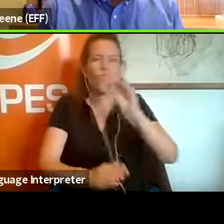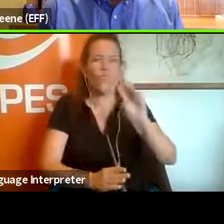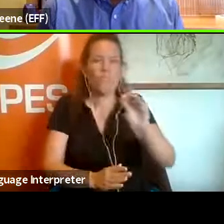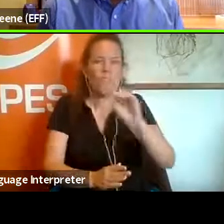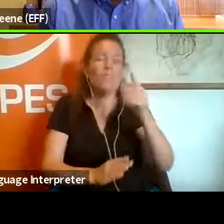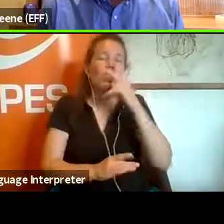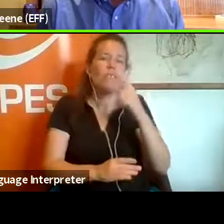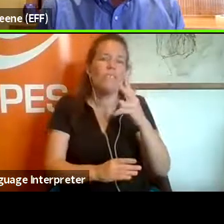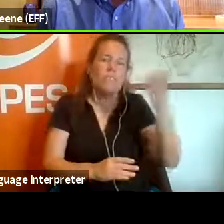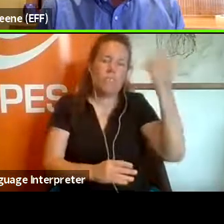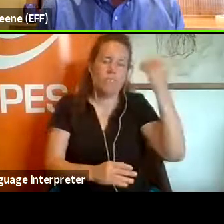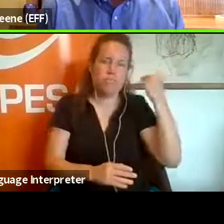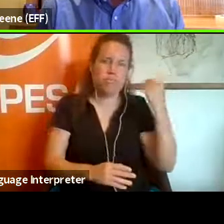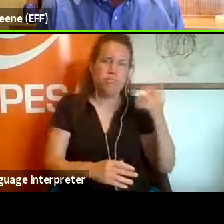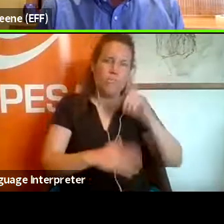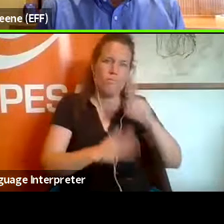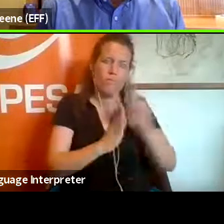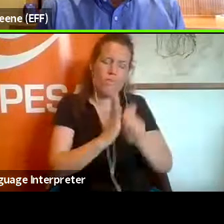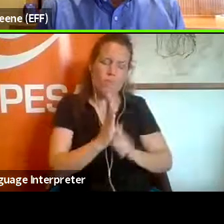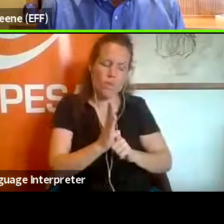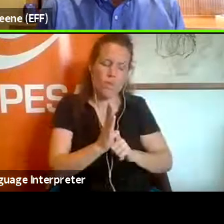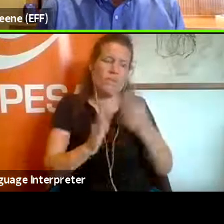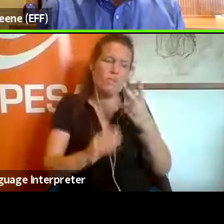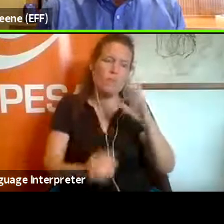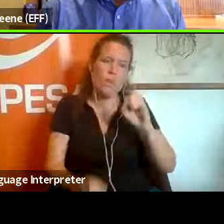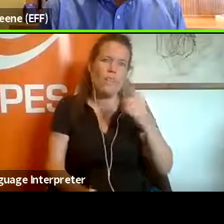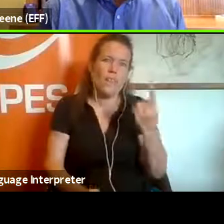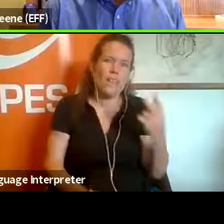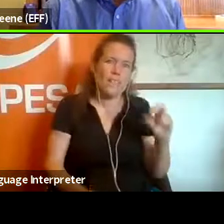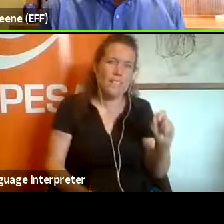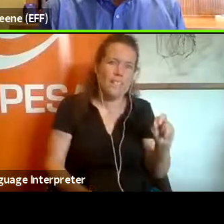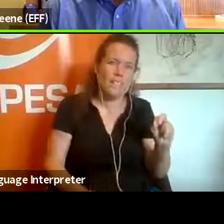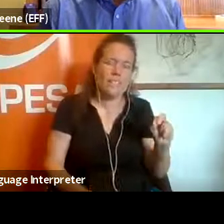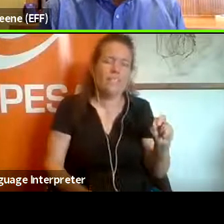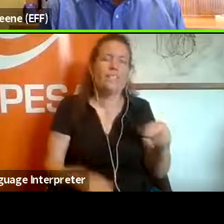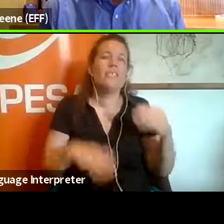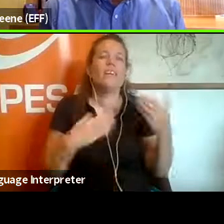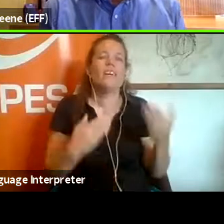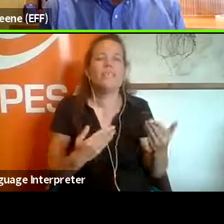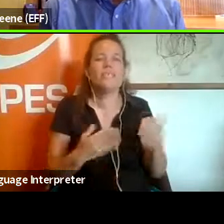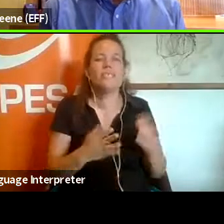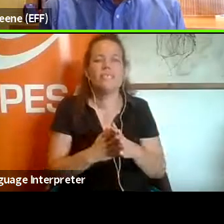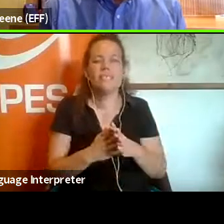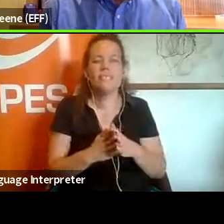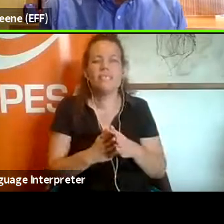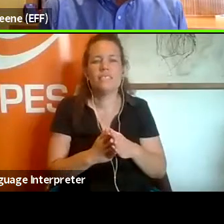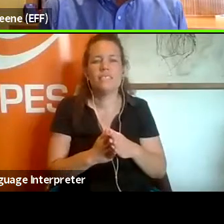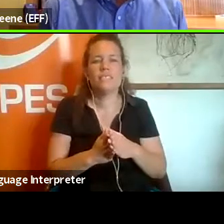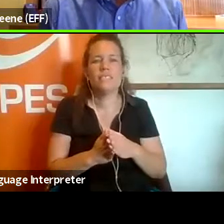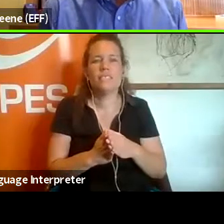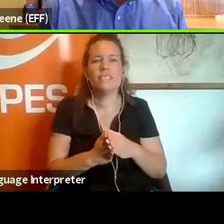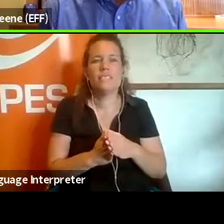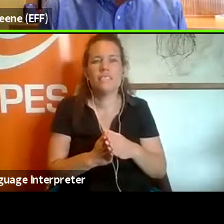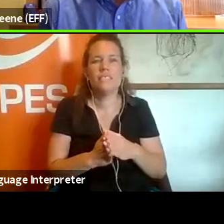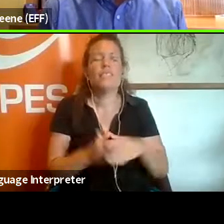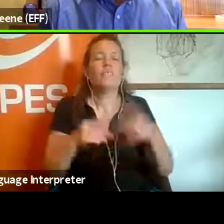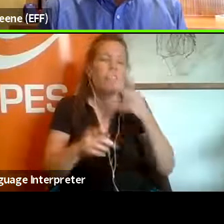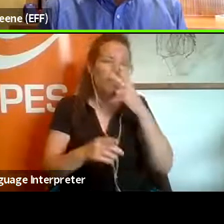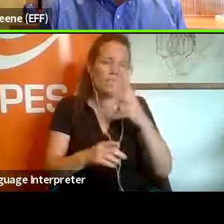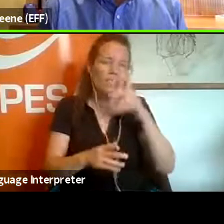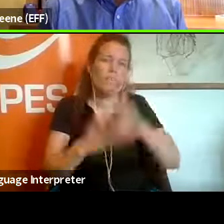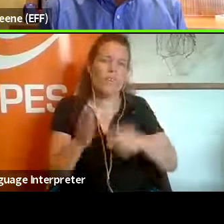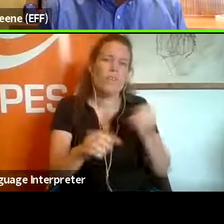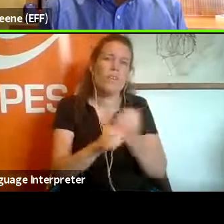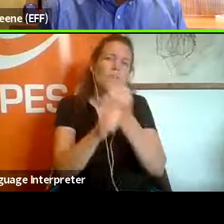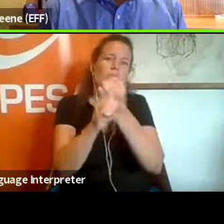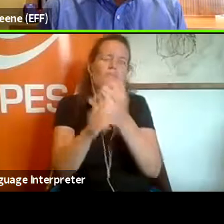done in 2018, and to give you a sense of what we're building off of. And so thank